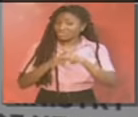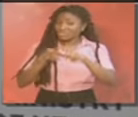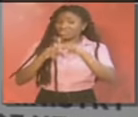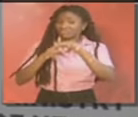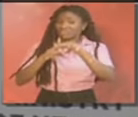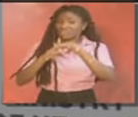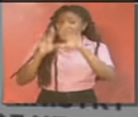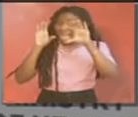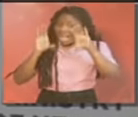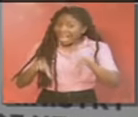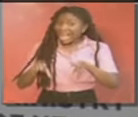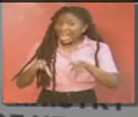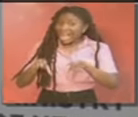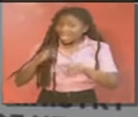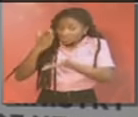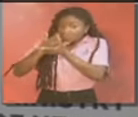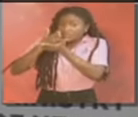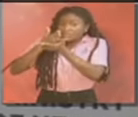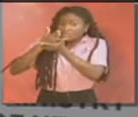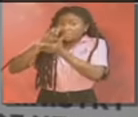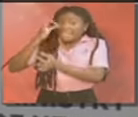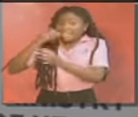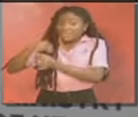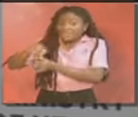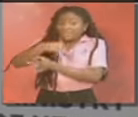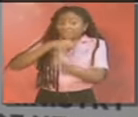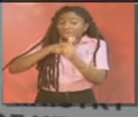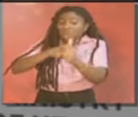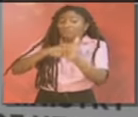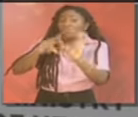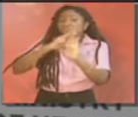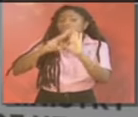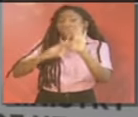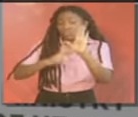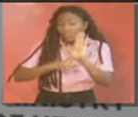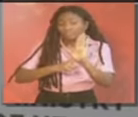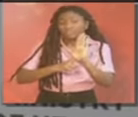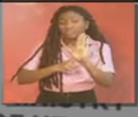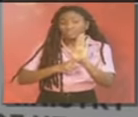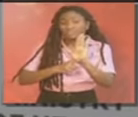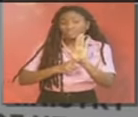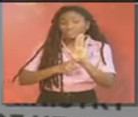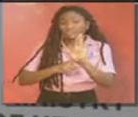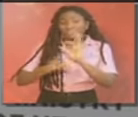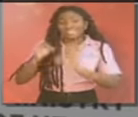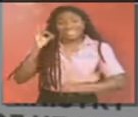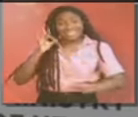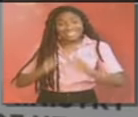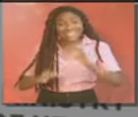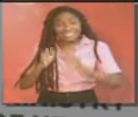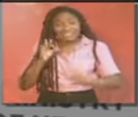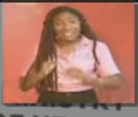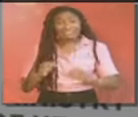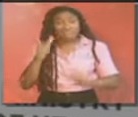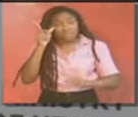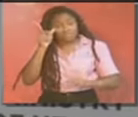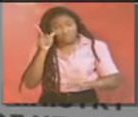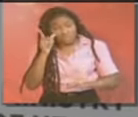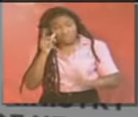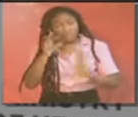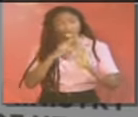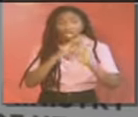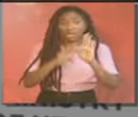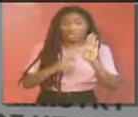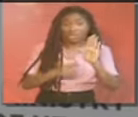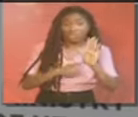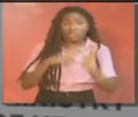halt if we double down on those preventive behaviors, we double down on following up with the public health regulations and